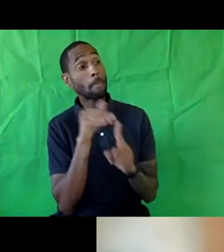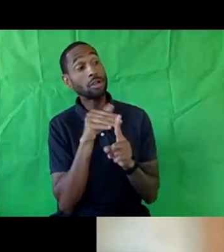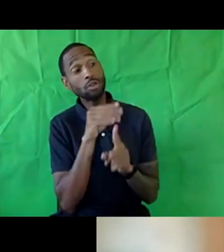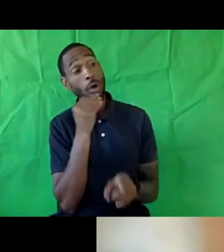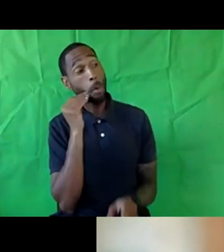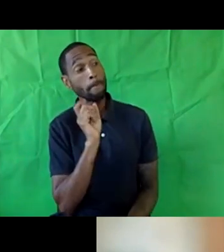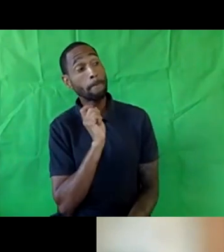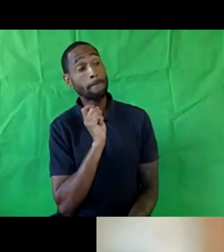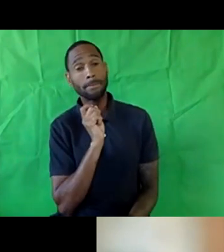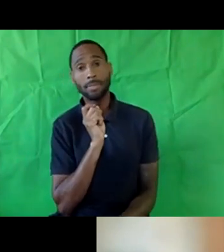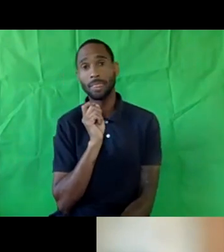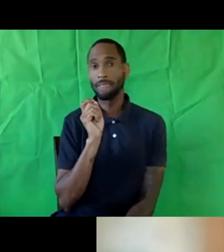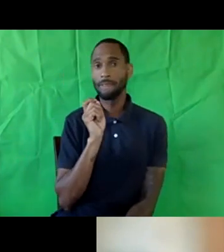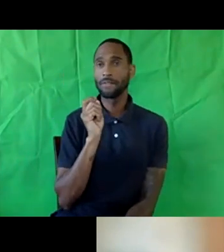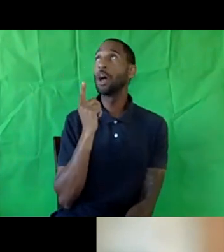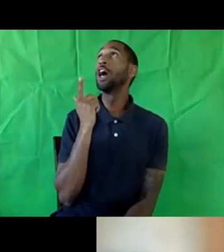home?